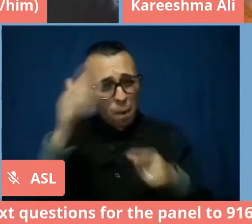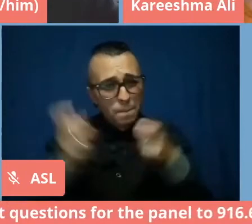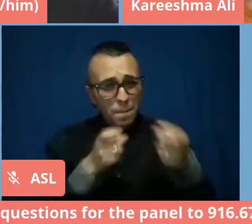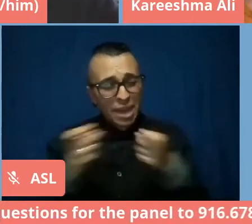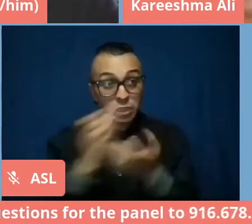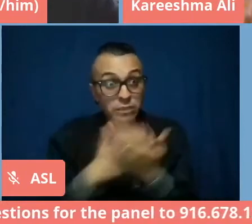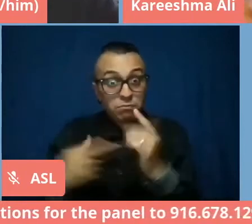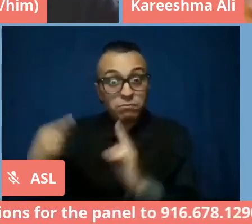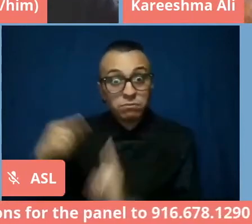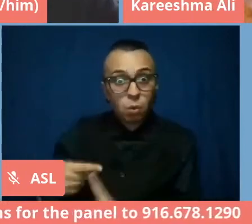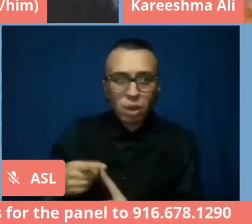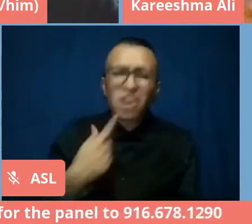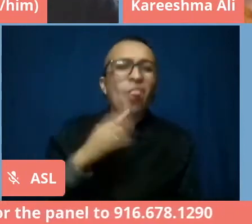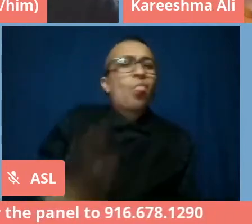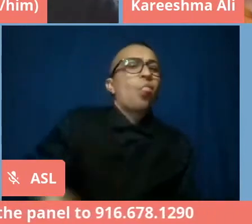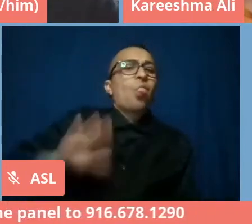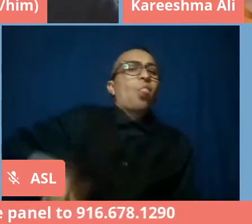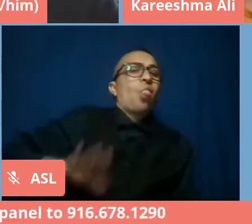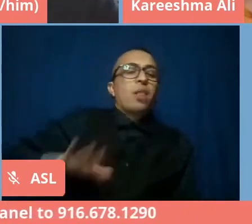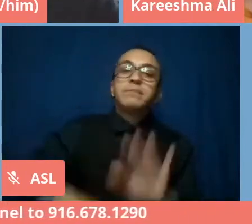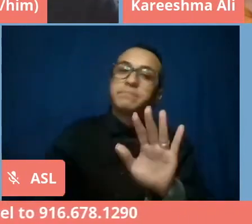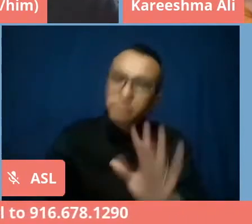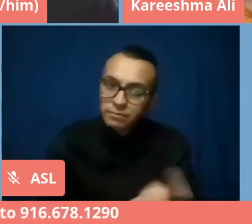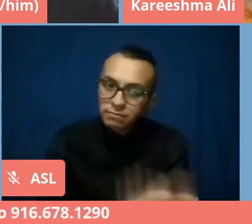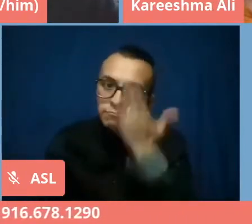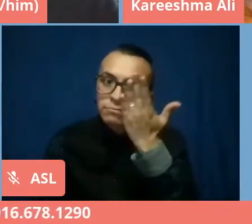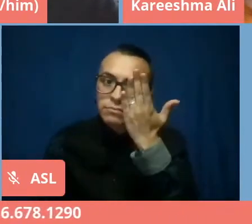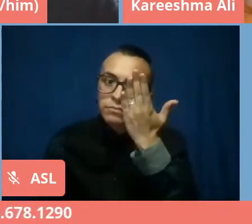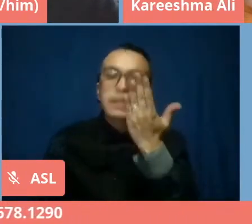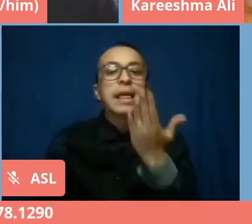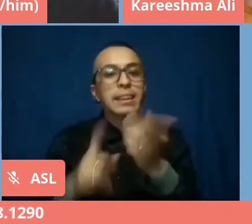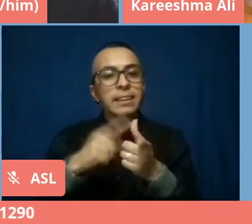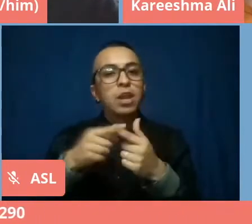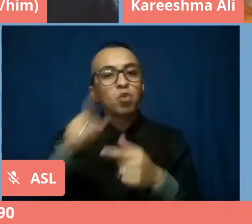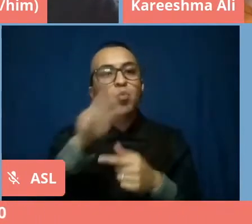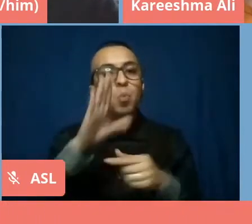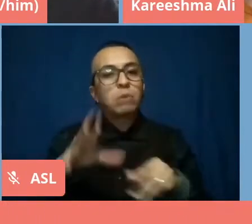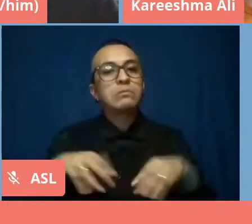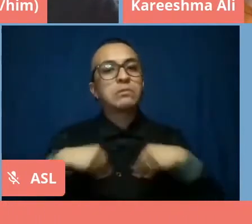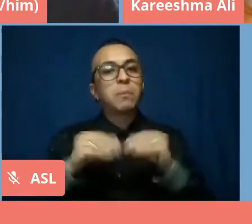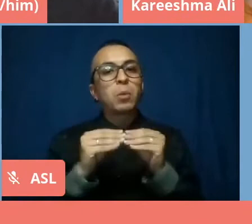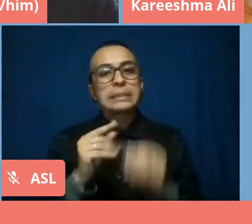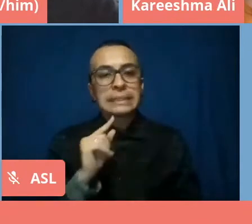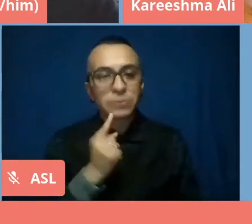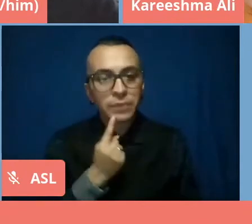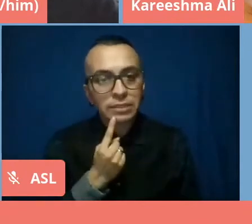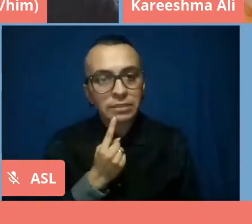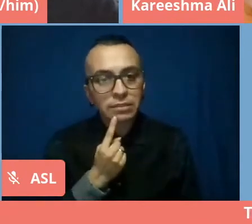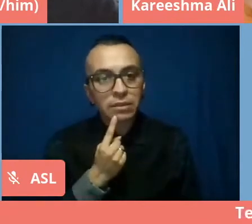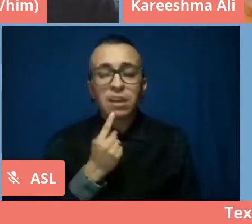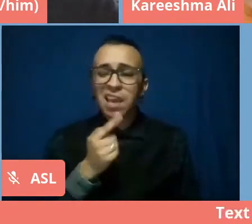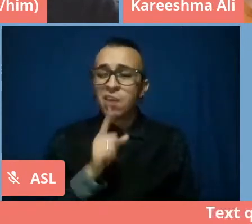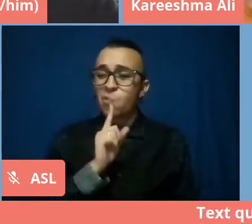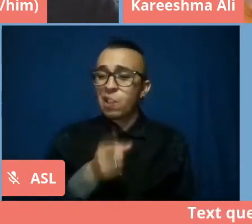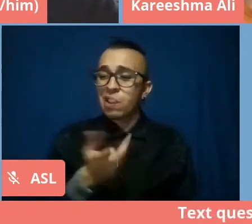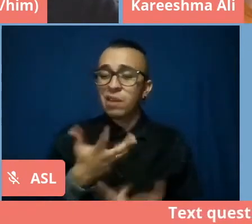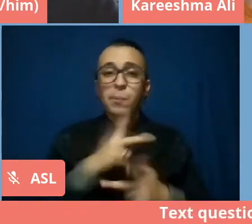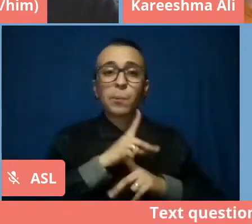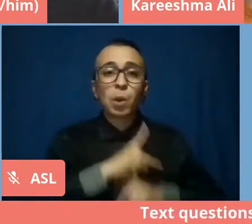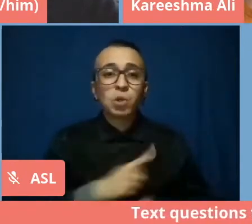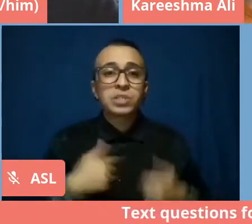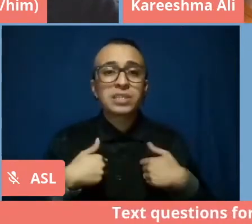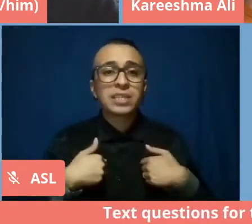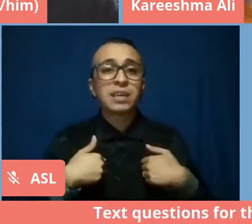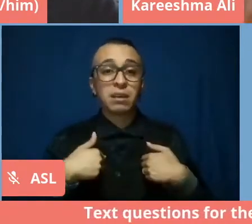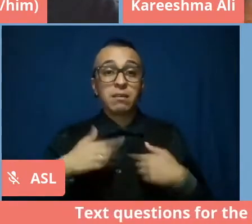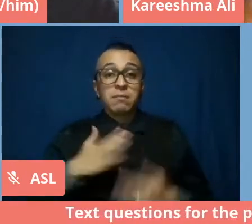point, I think we'll start to take some of these issues more seriously. And just personally being from a